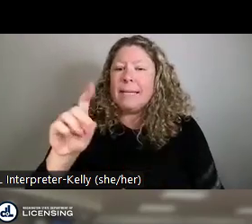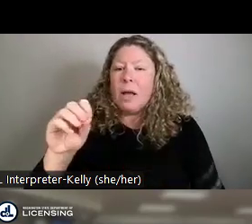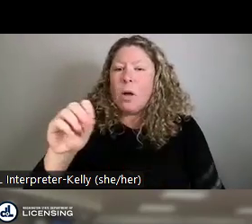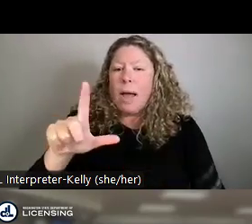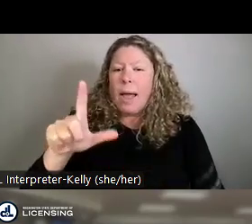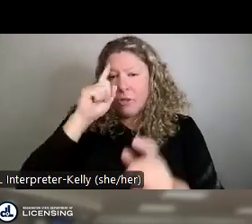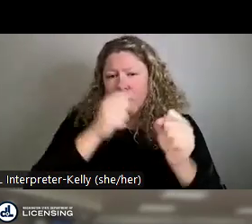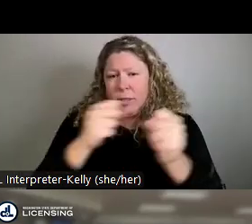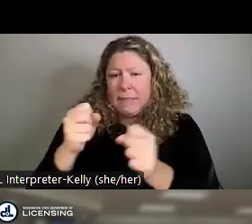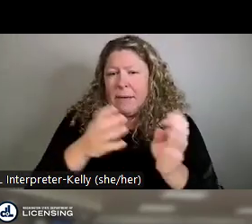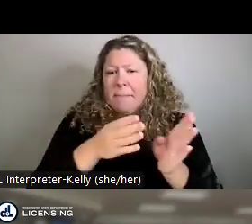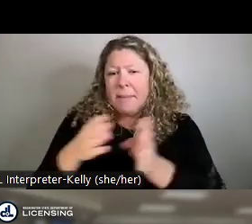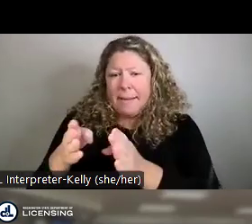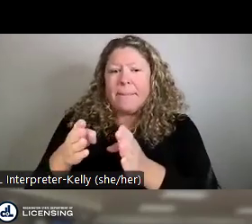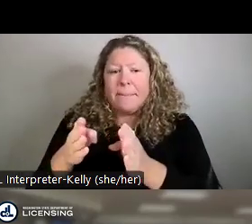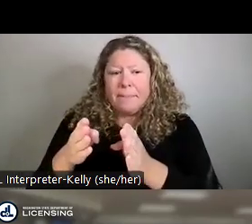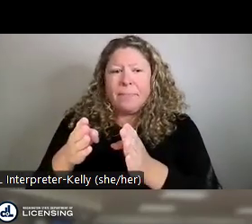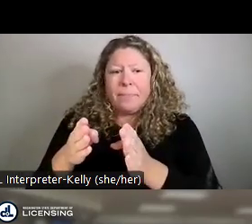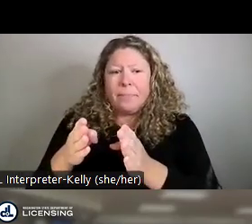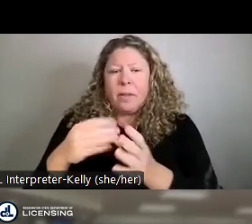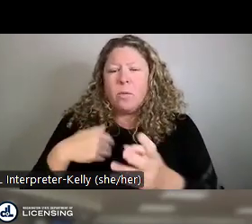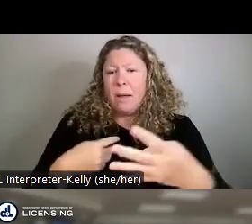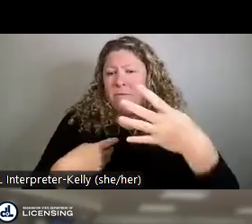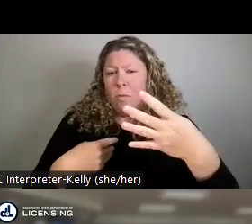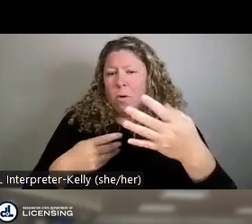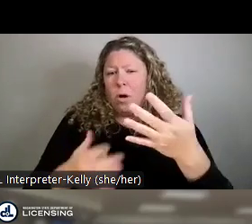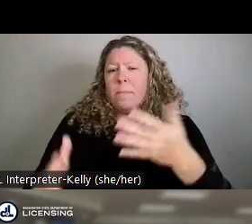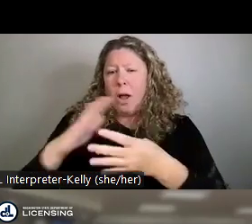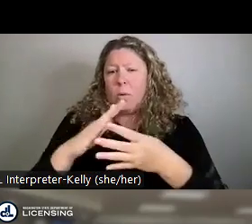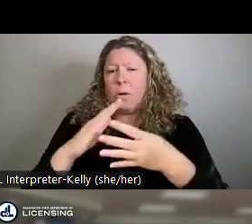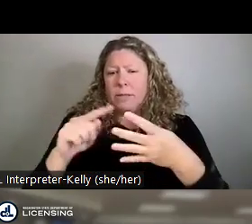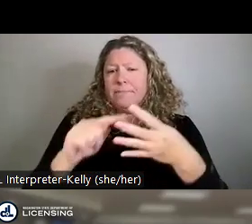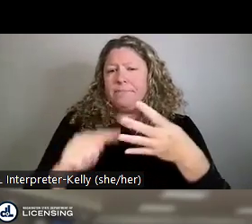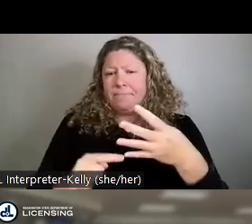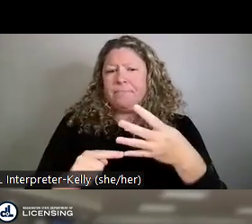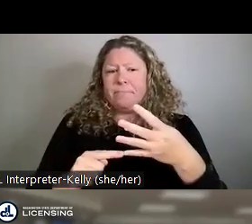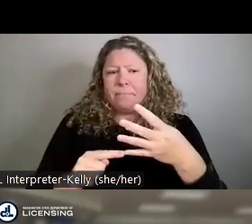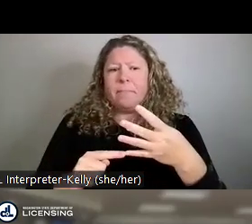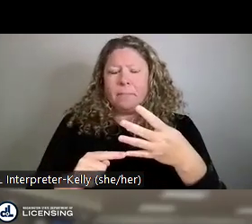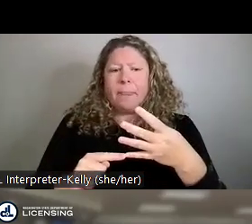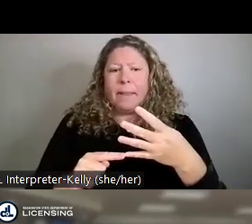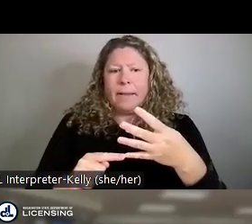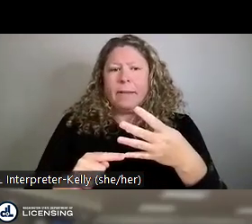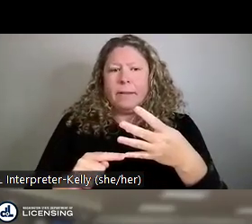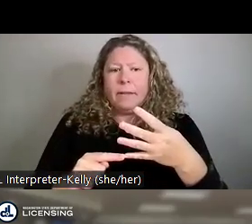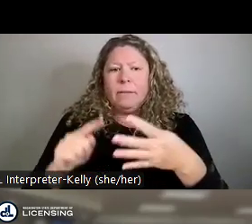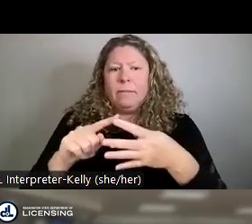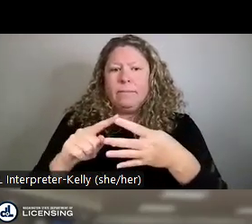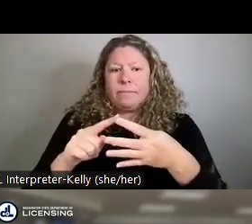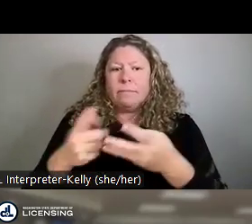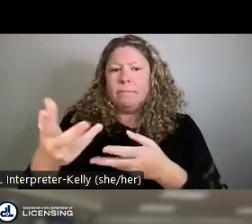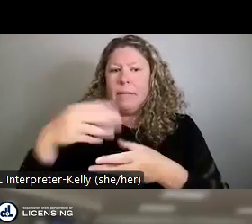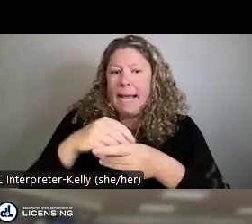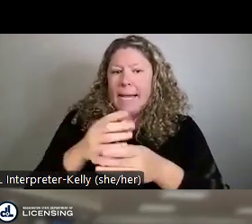We had 4 different strategic priority areas for this strategic plan. They're engaged and prepared